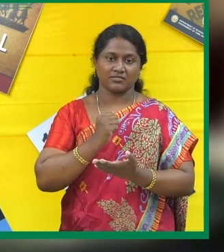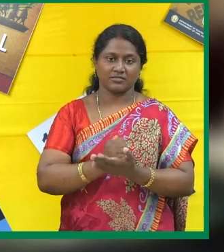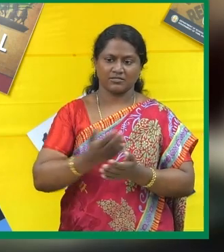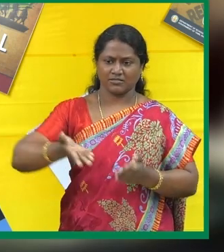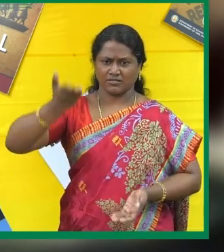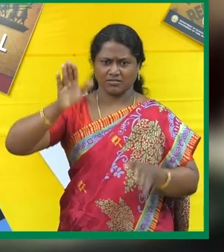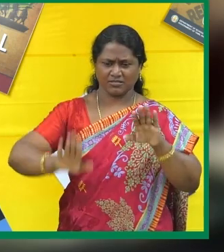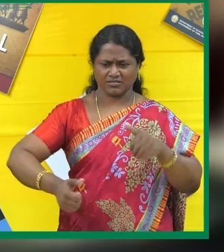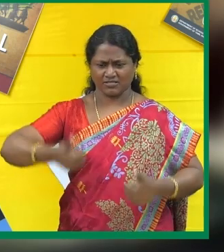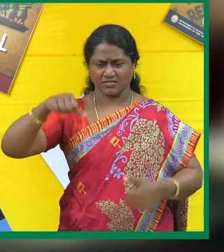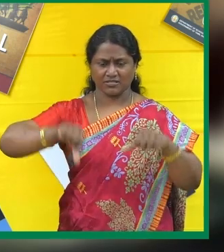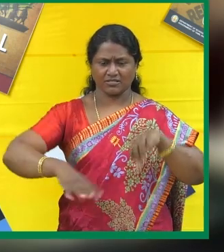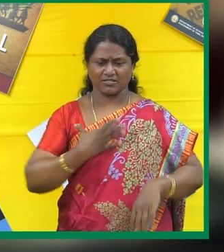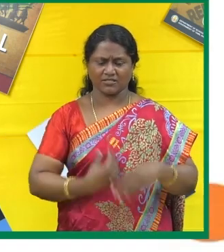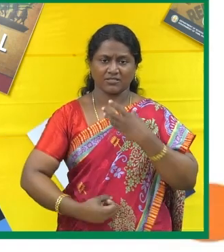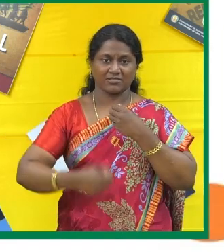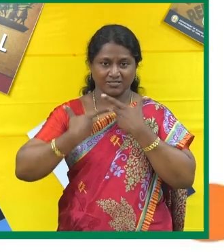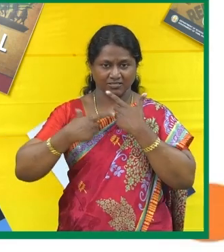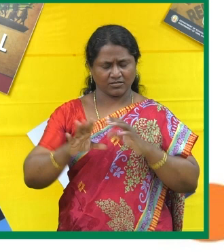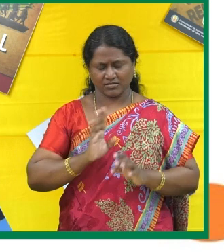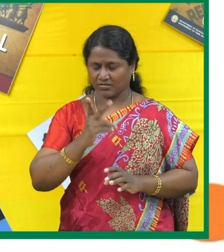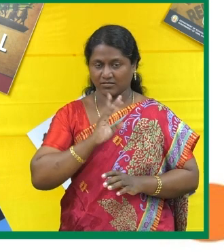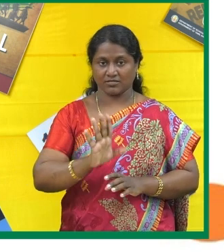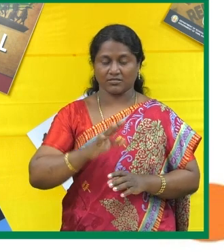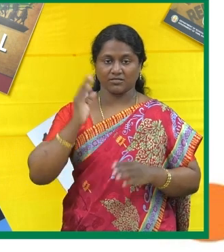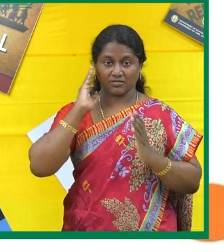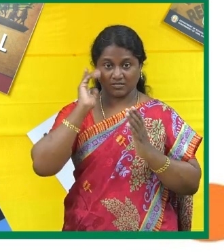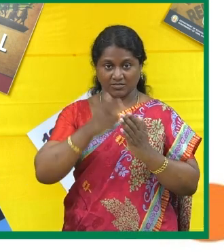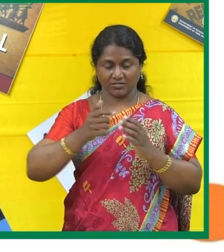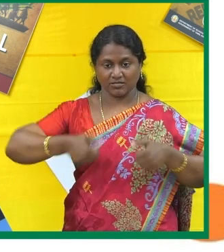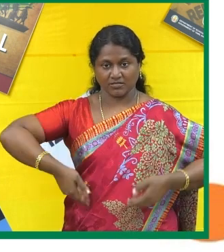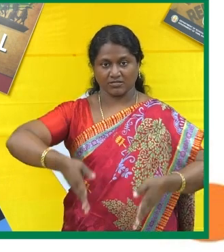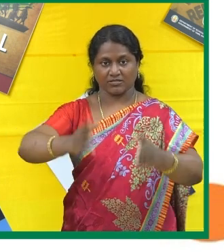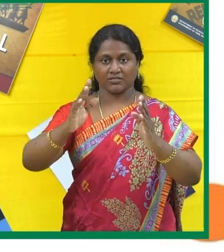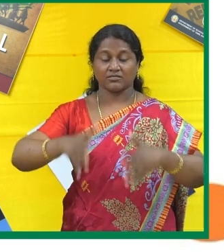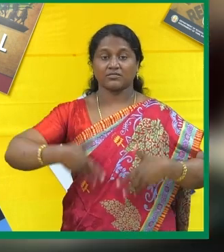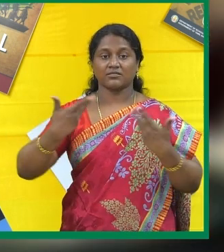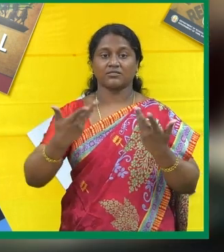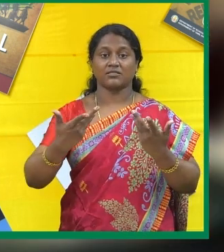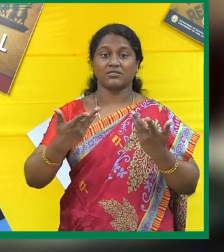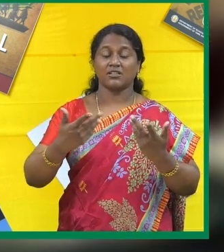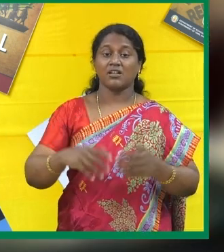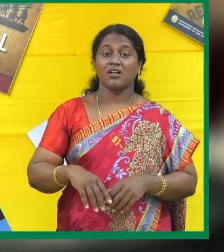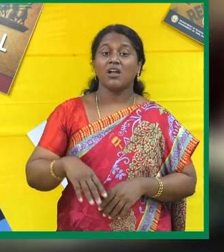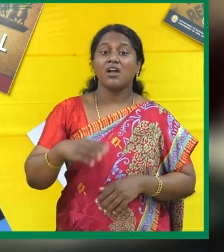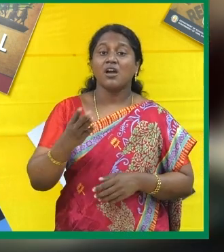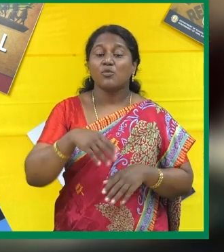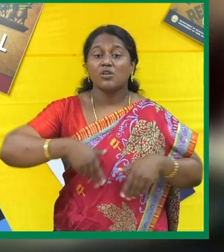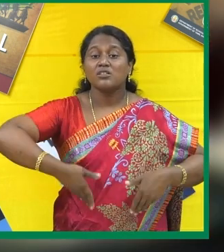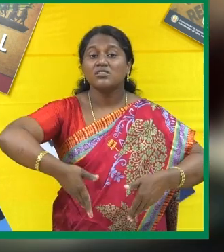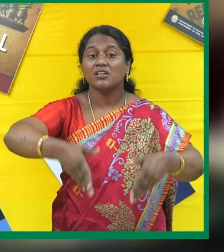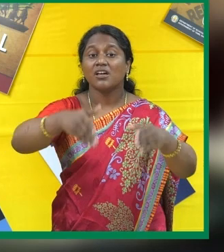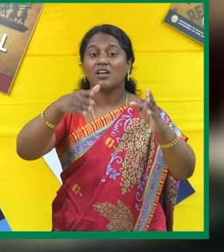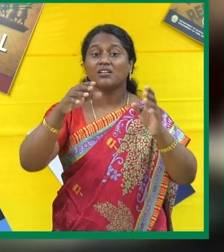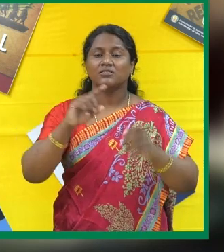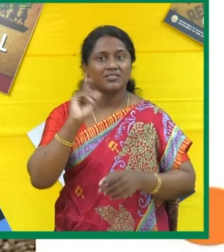this line. Next line, over rough or smooth, the journey will be joy. See, the happy journey